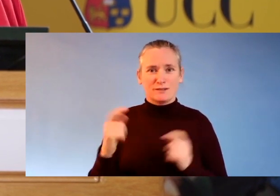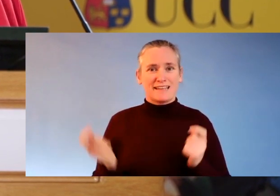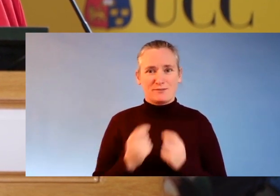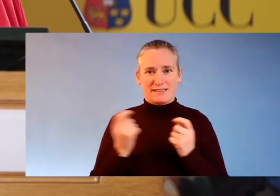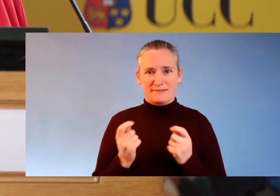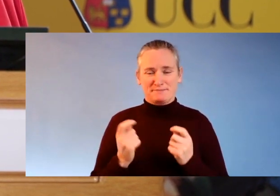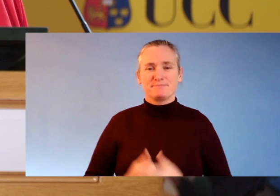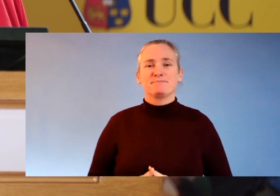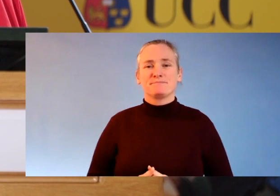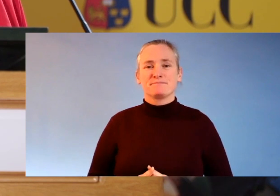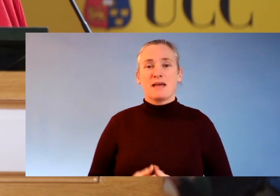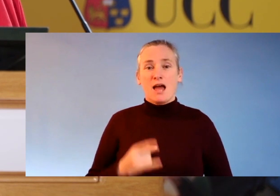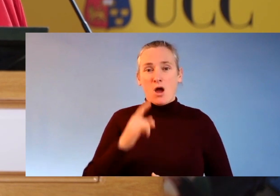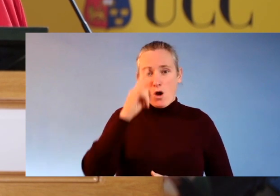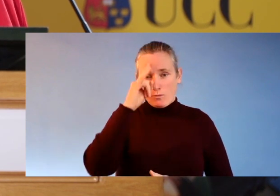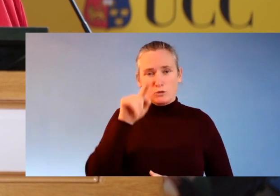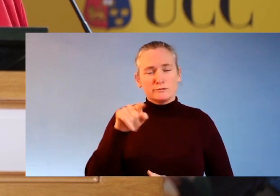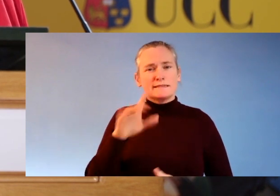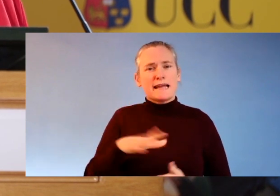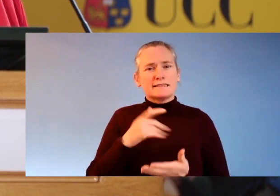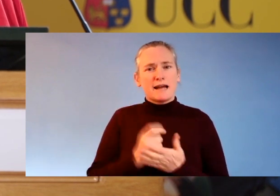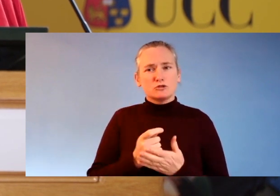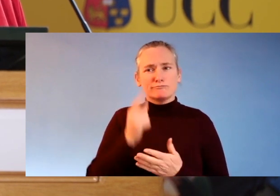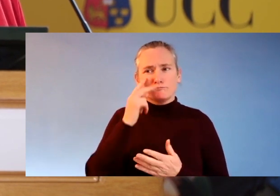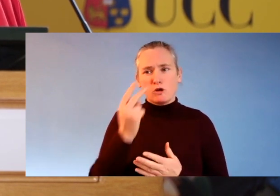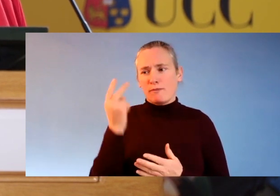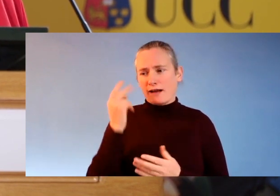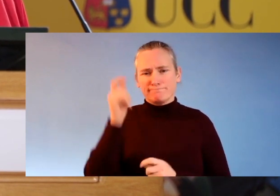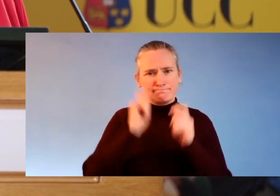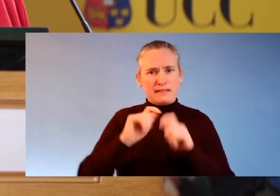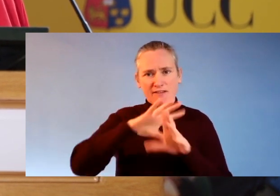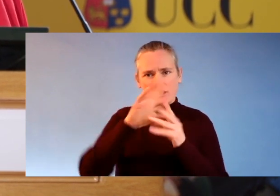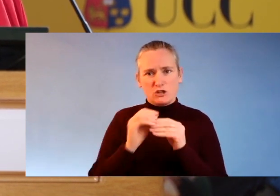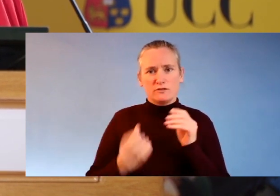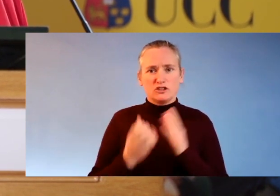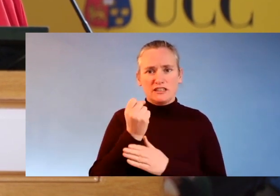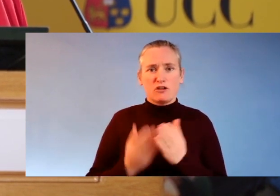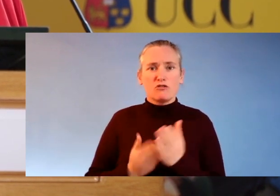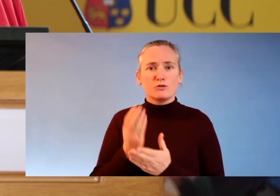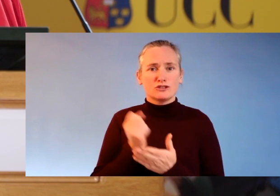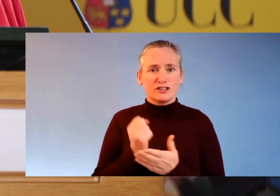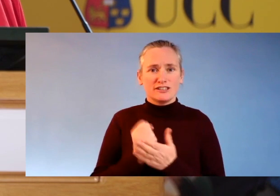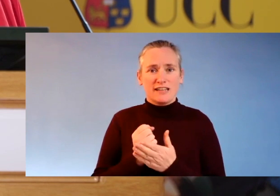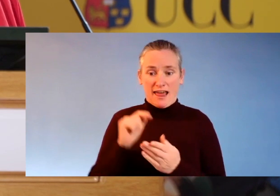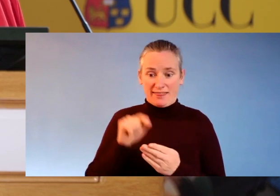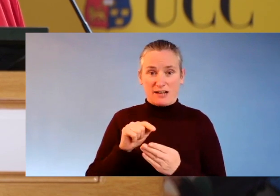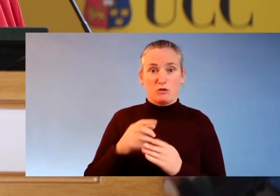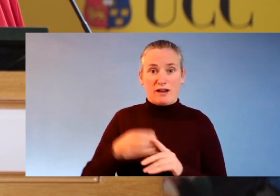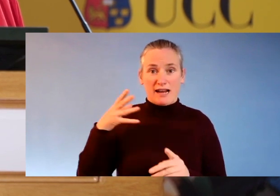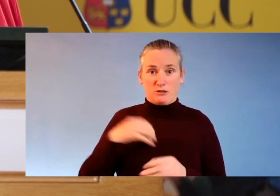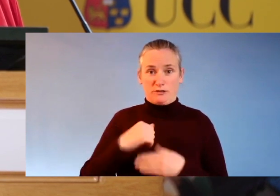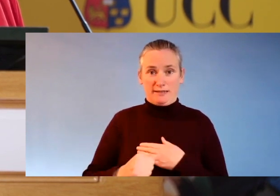celebrating. I hope you're taking some time to reflect on all you have achieved in your studies, which we are recognising